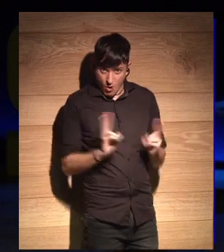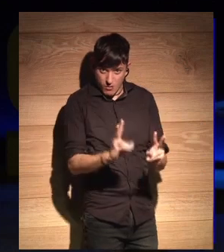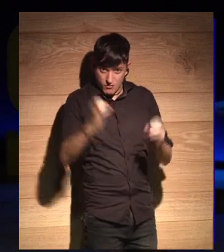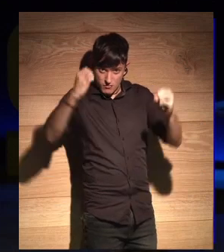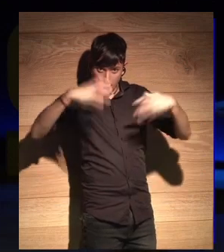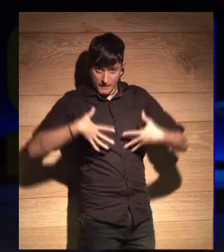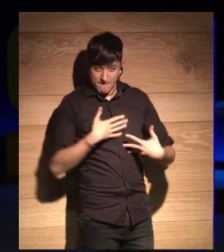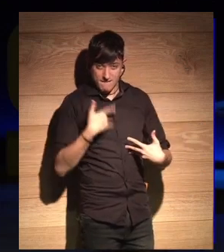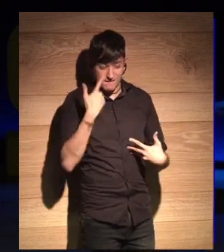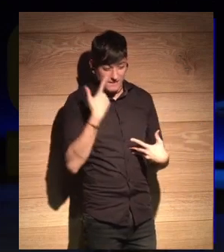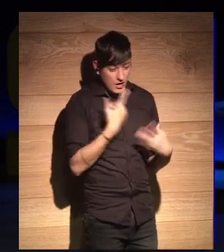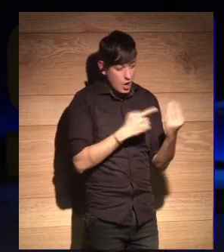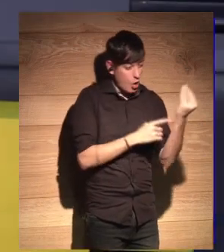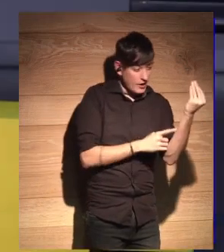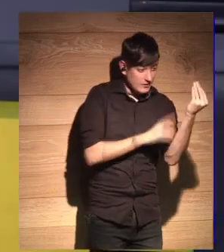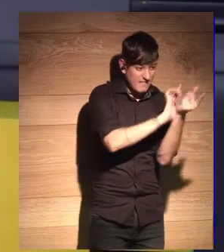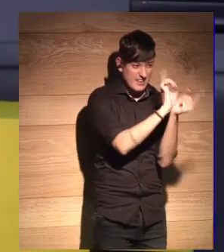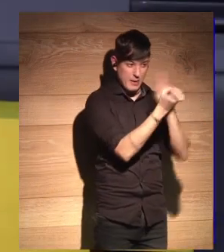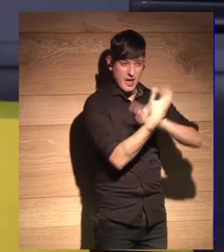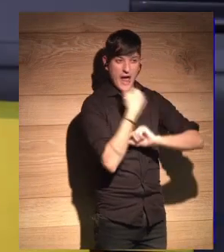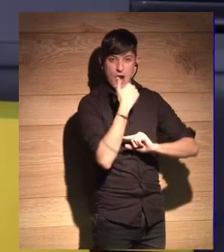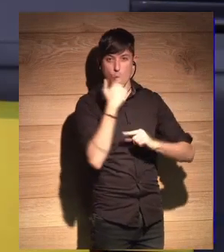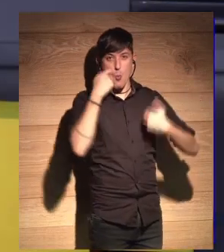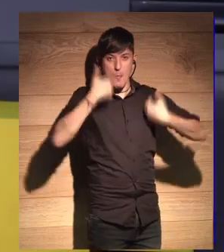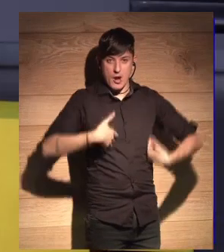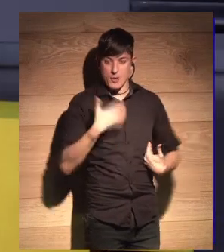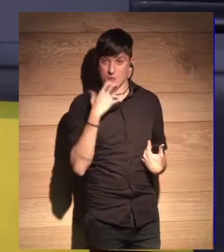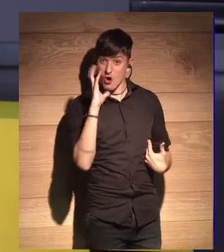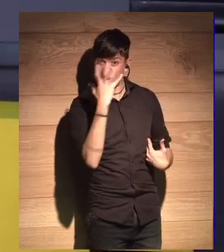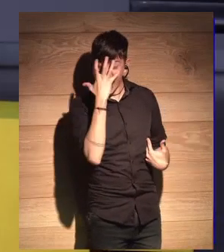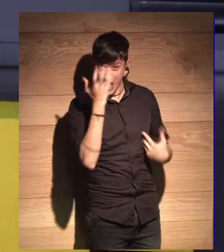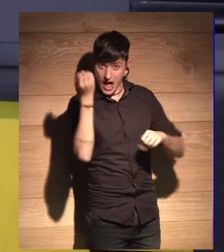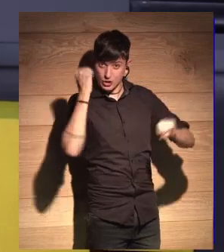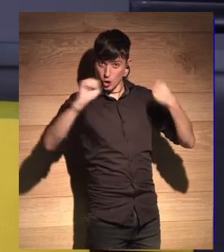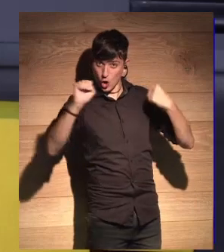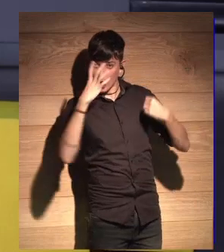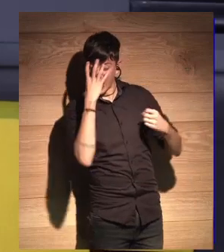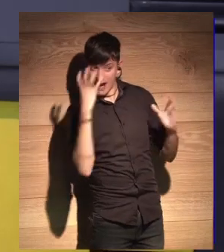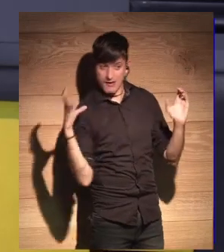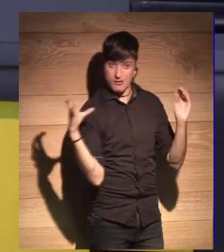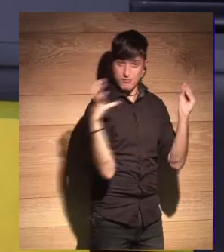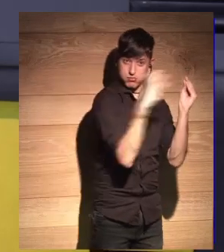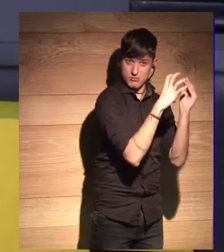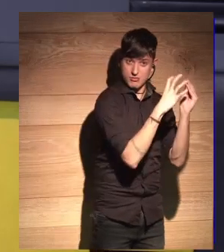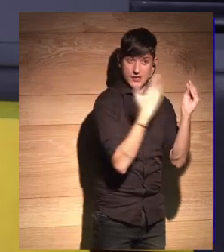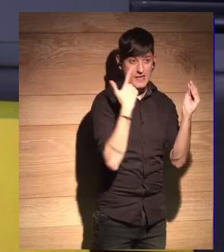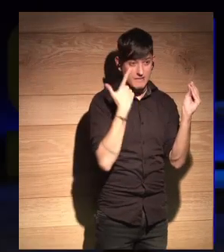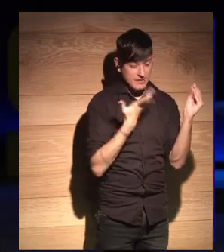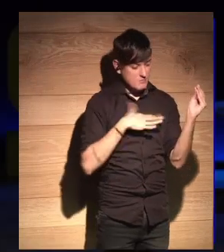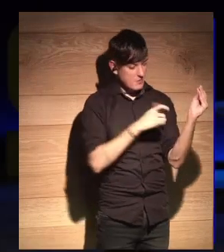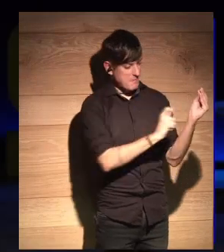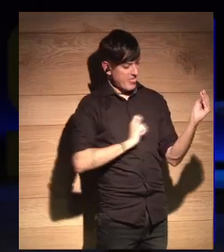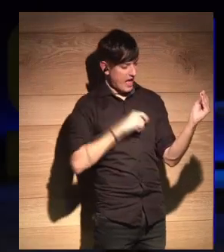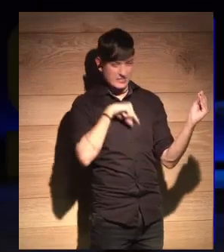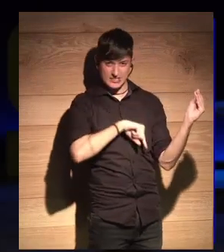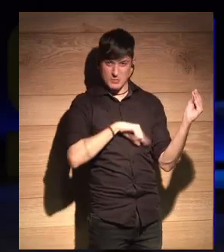put an actor's face on a wig stand and see if it could actually feel emotion. And so we